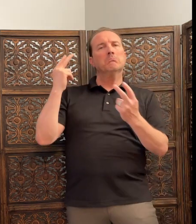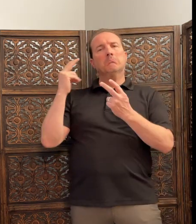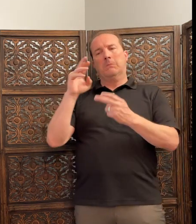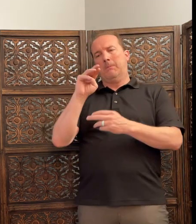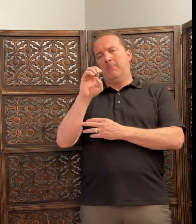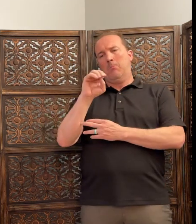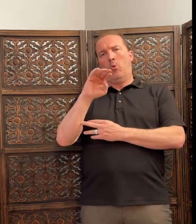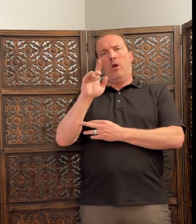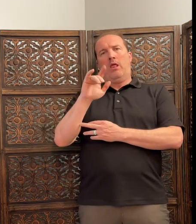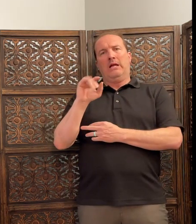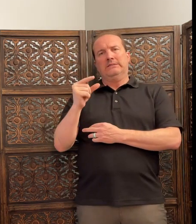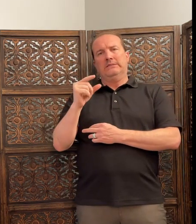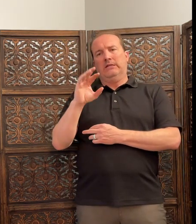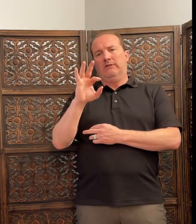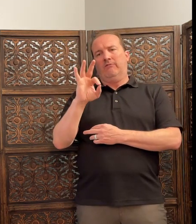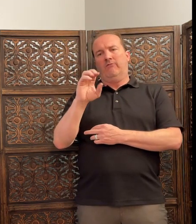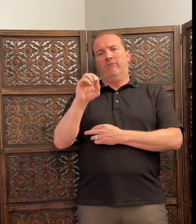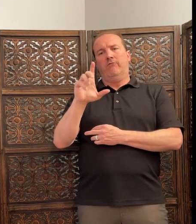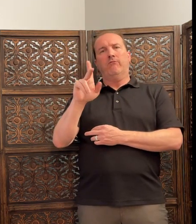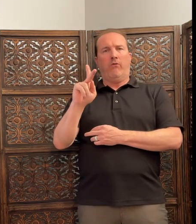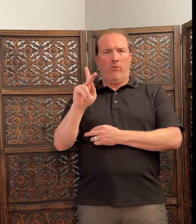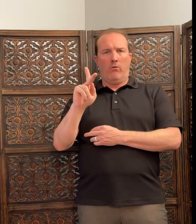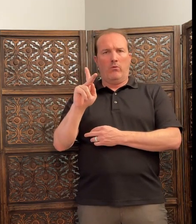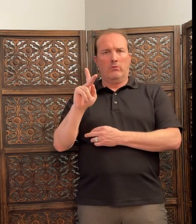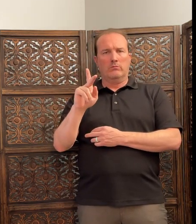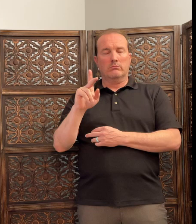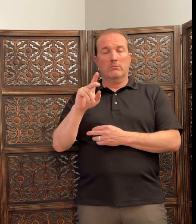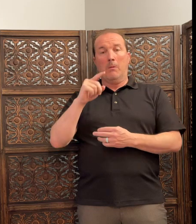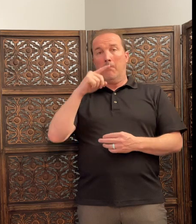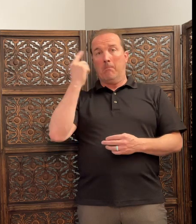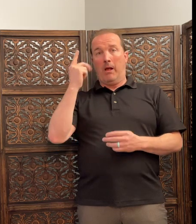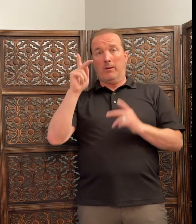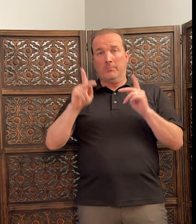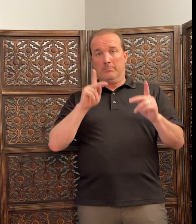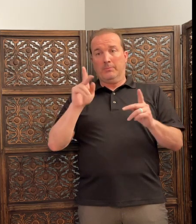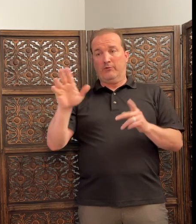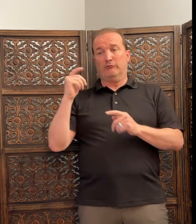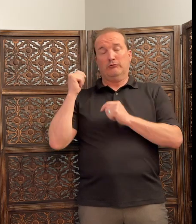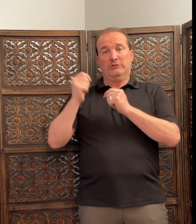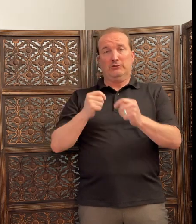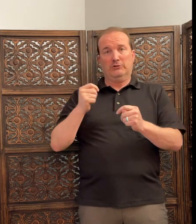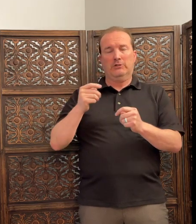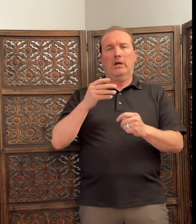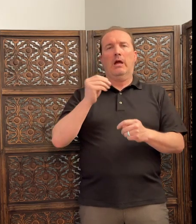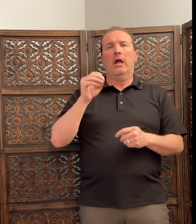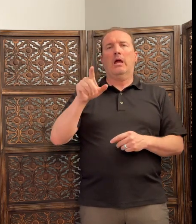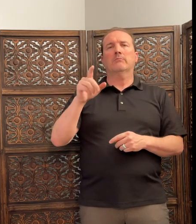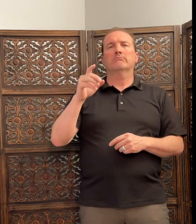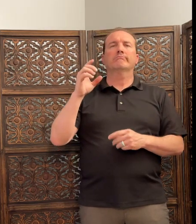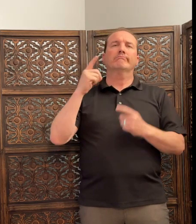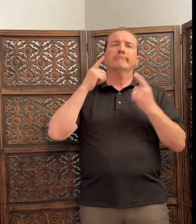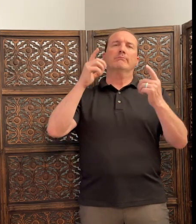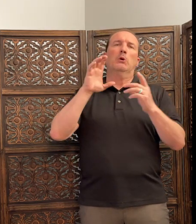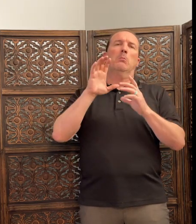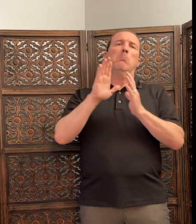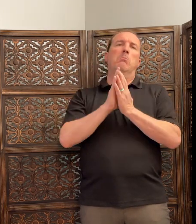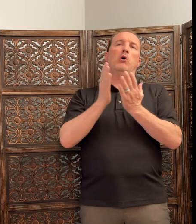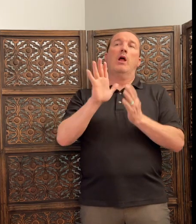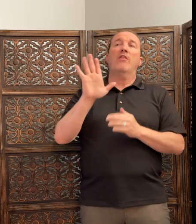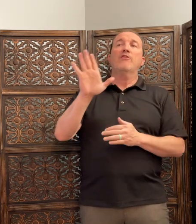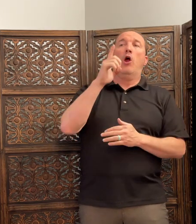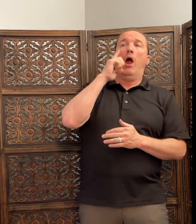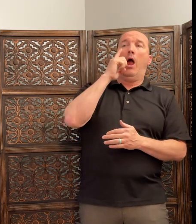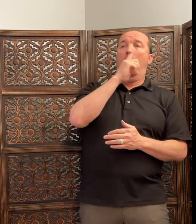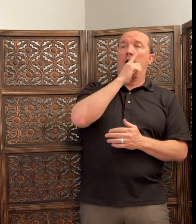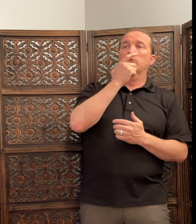is Memorializing the Folk, Uncovering Southern Black Folk Oral Traditions in Zora Neale Hurston's iconic book, Their Eyes Were